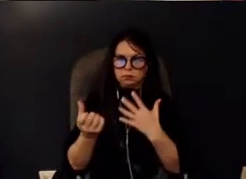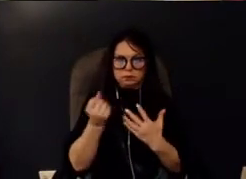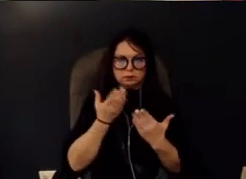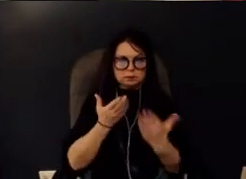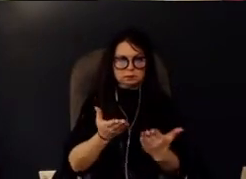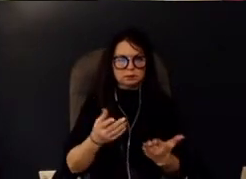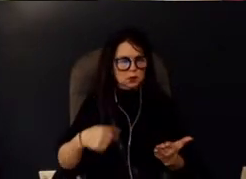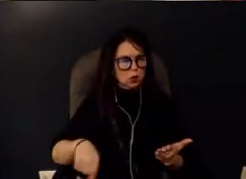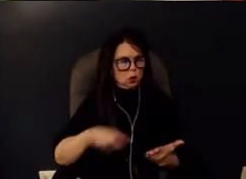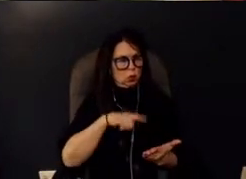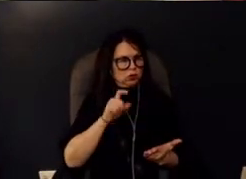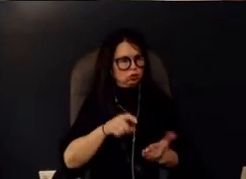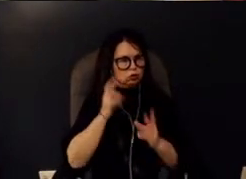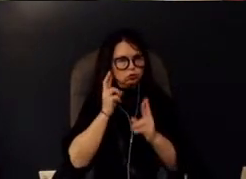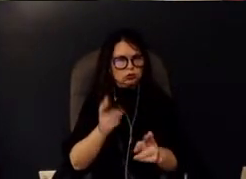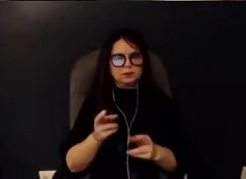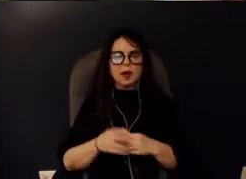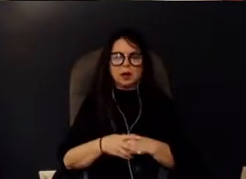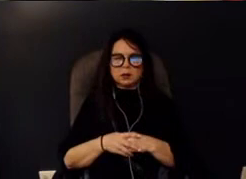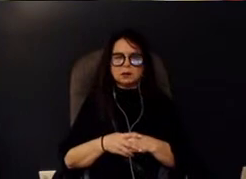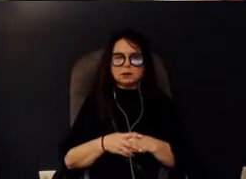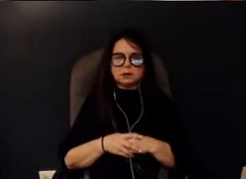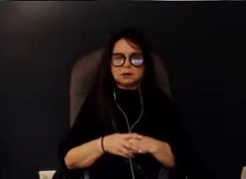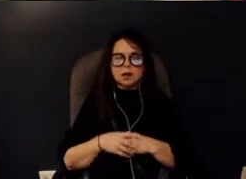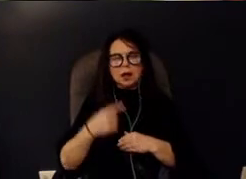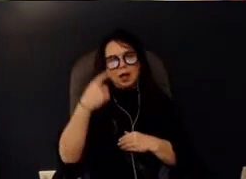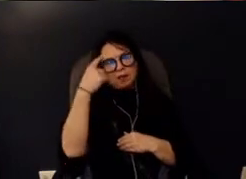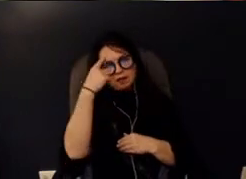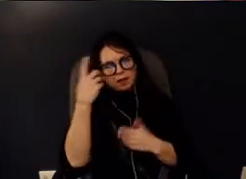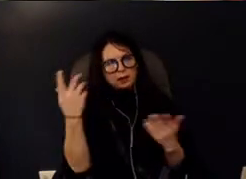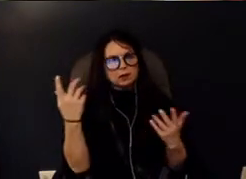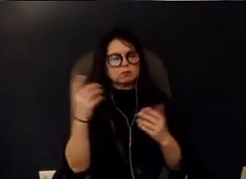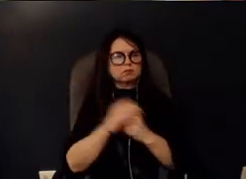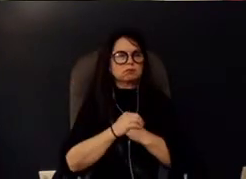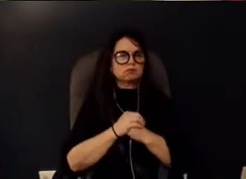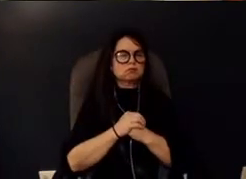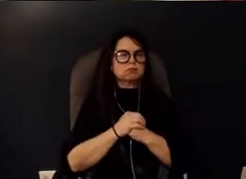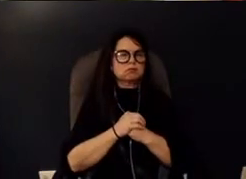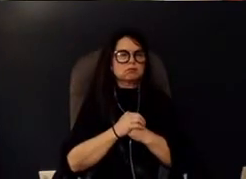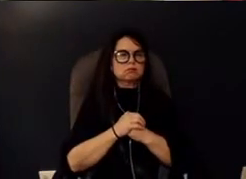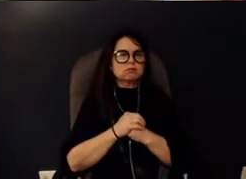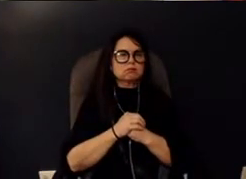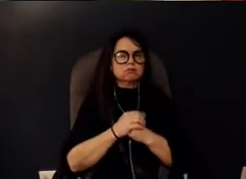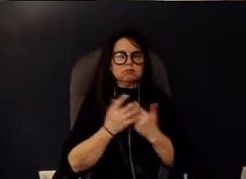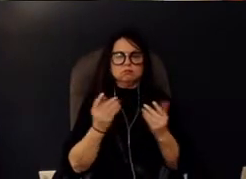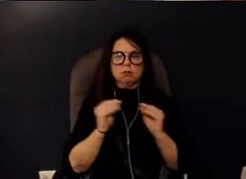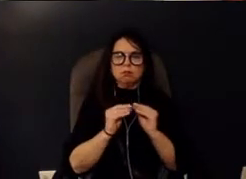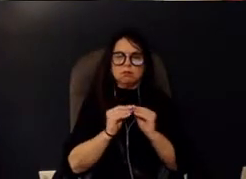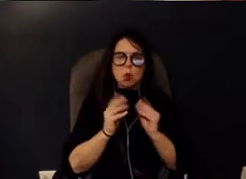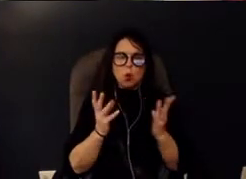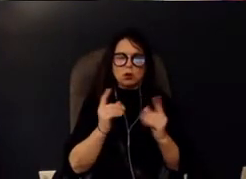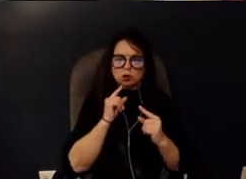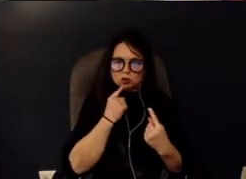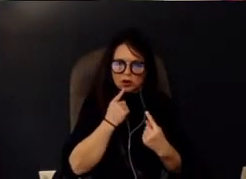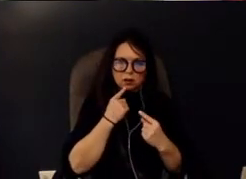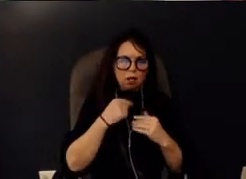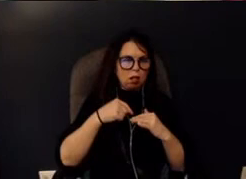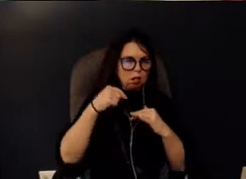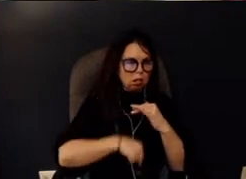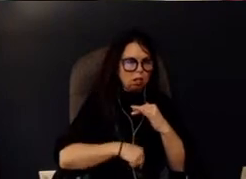Of course, thinking critically, but this is an instant where we asked them to center racial equity. And so,